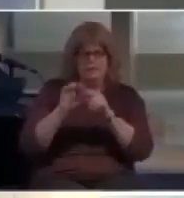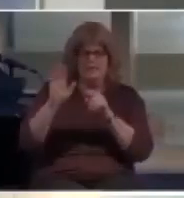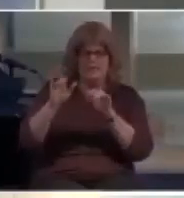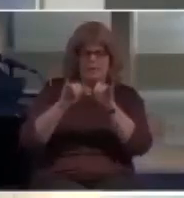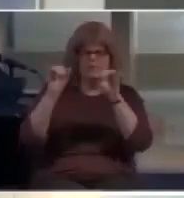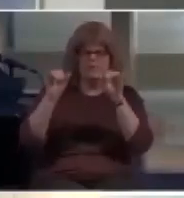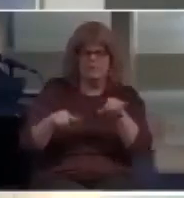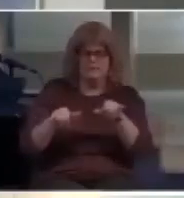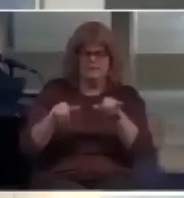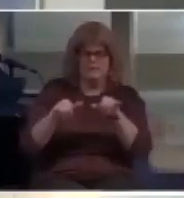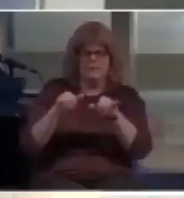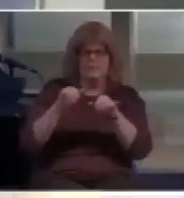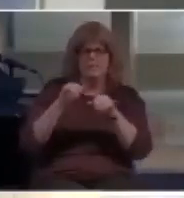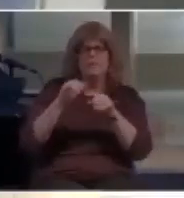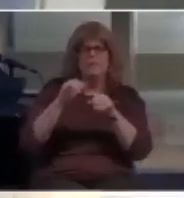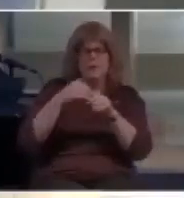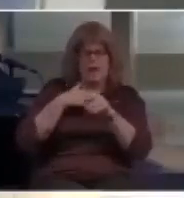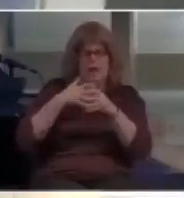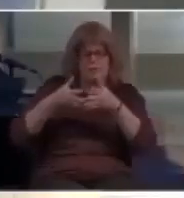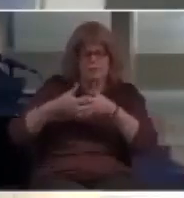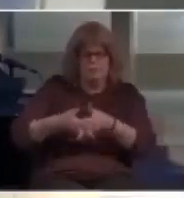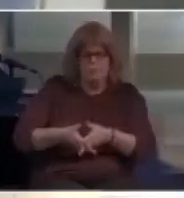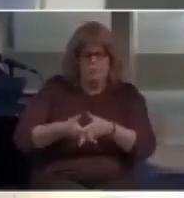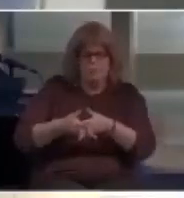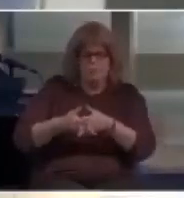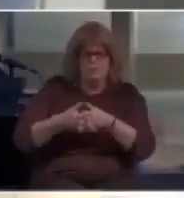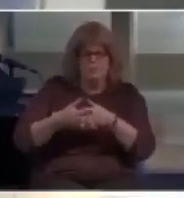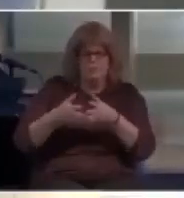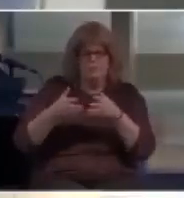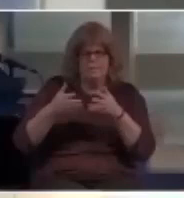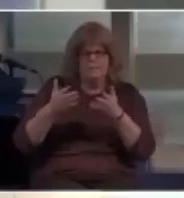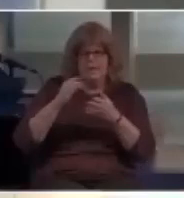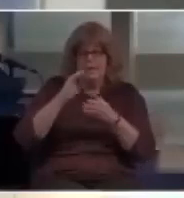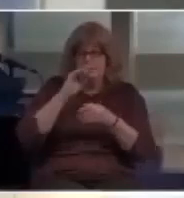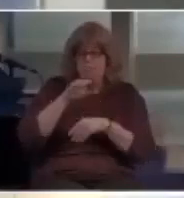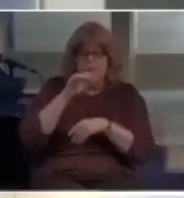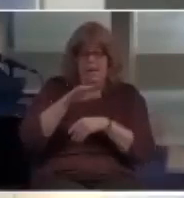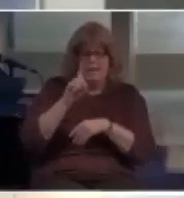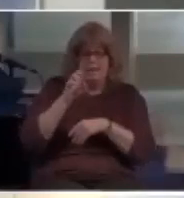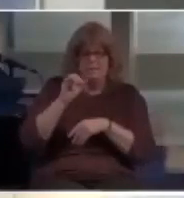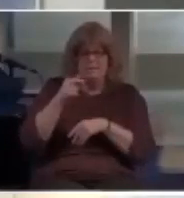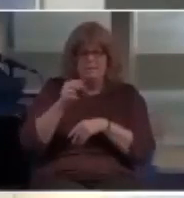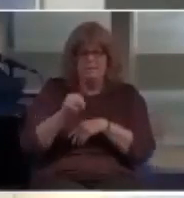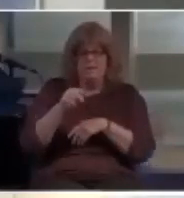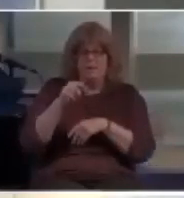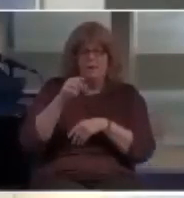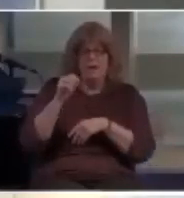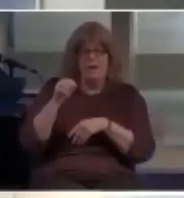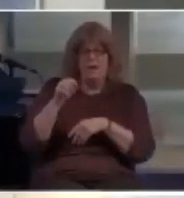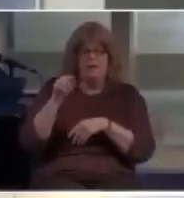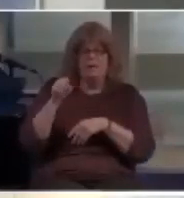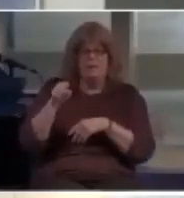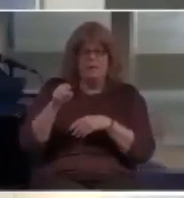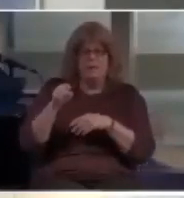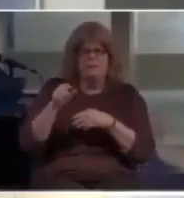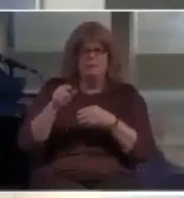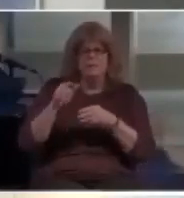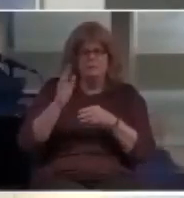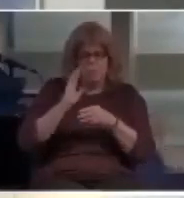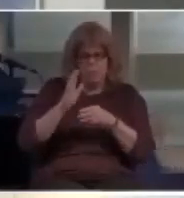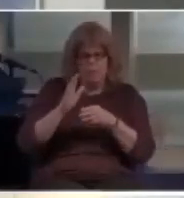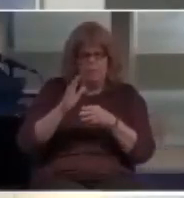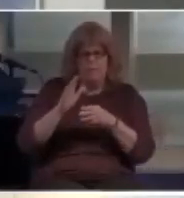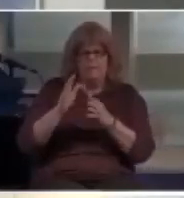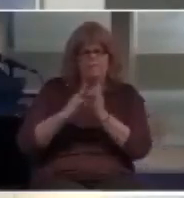has deceived them has its roots in the dragon. And it is perpetrated, it will be